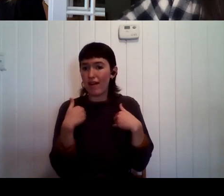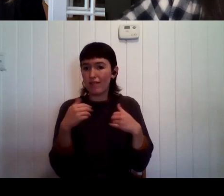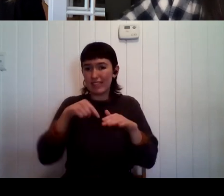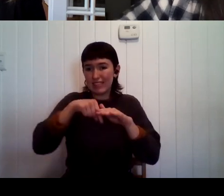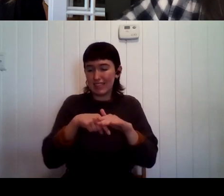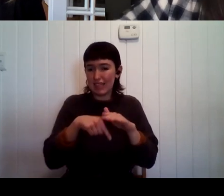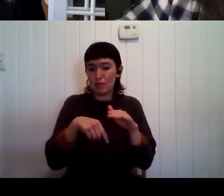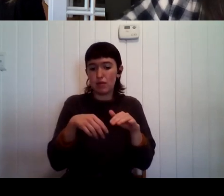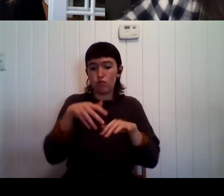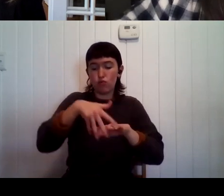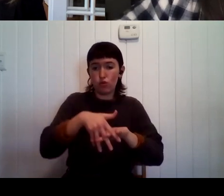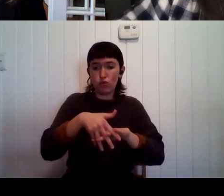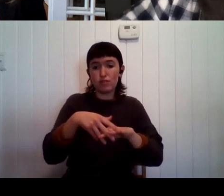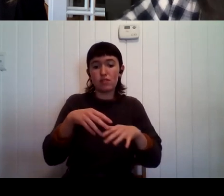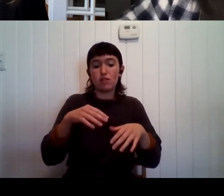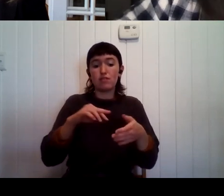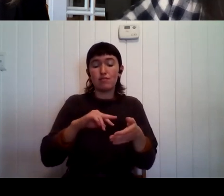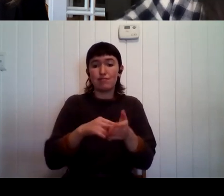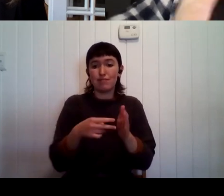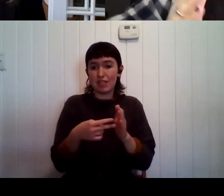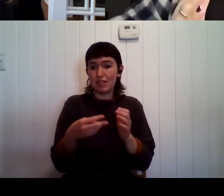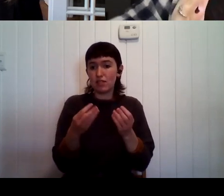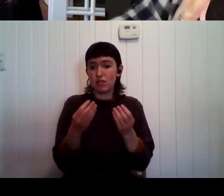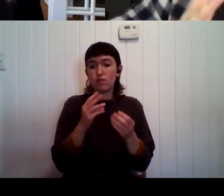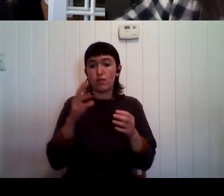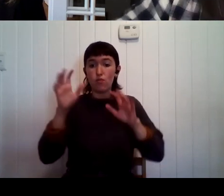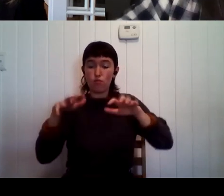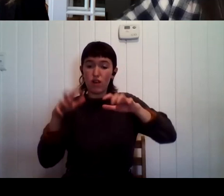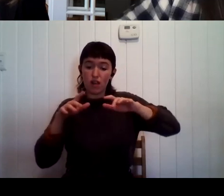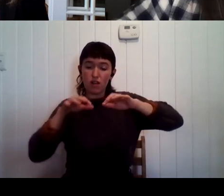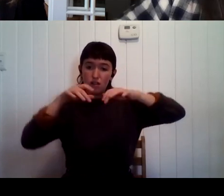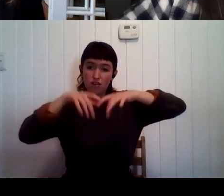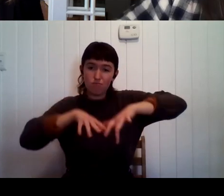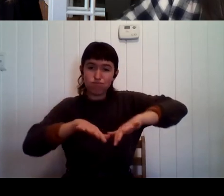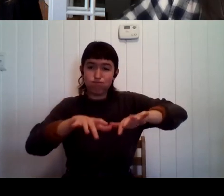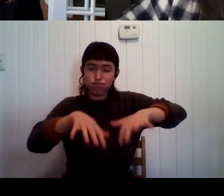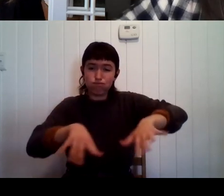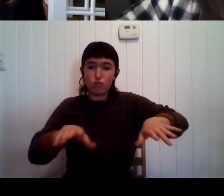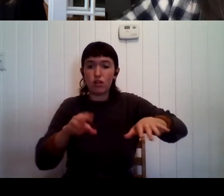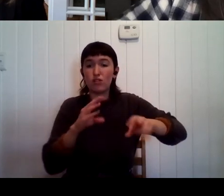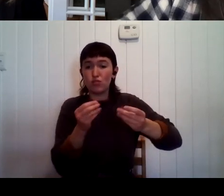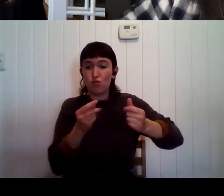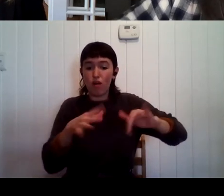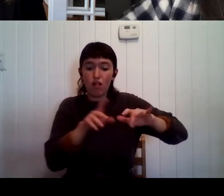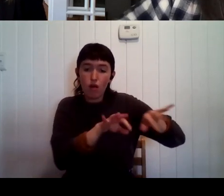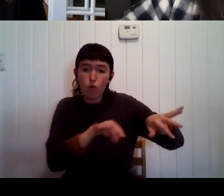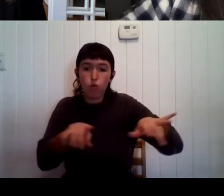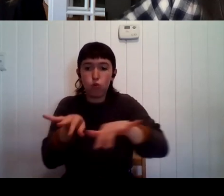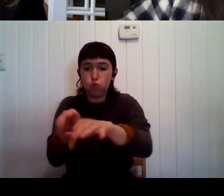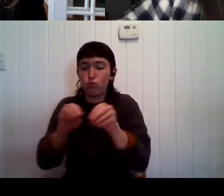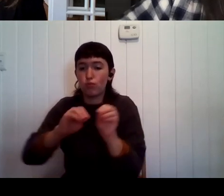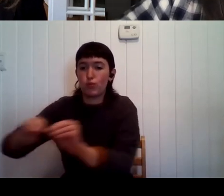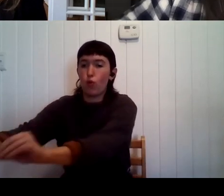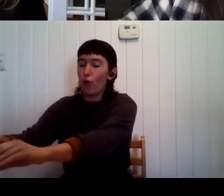another losing your trees problem, trees and also prairie plants. Yeah, I was going to say soil health is